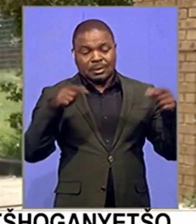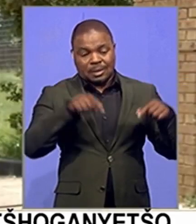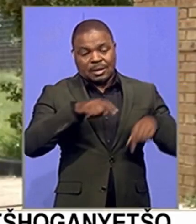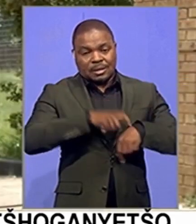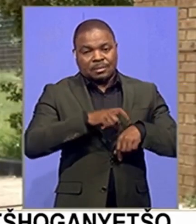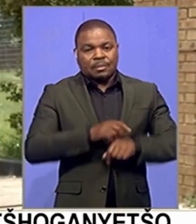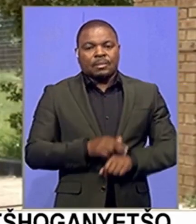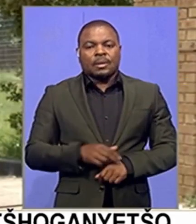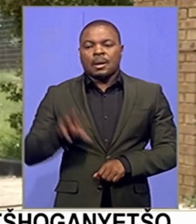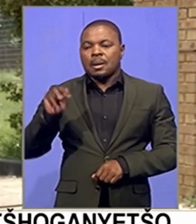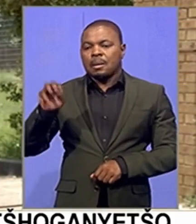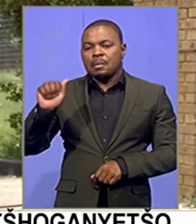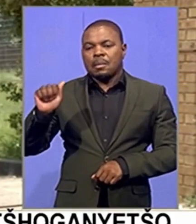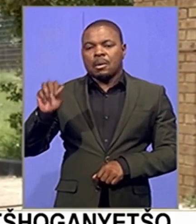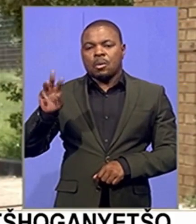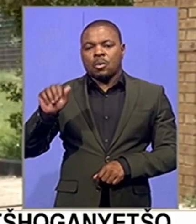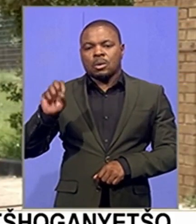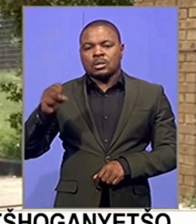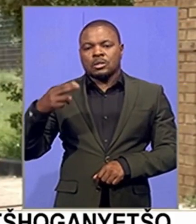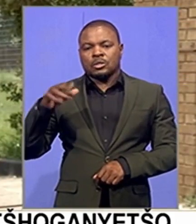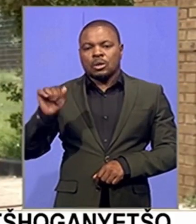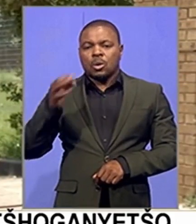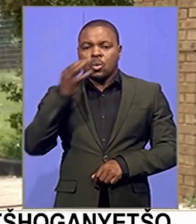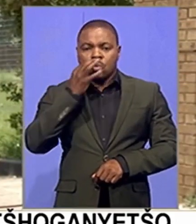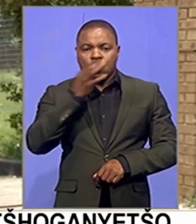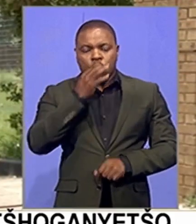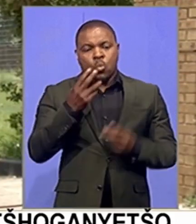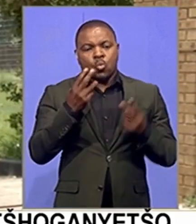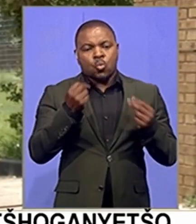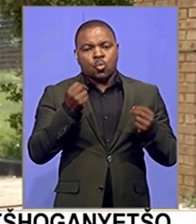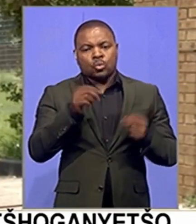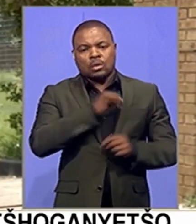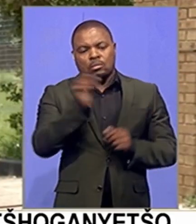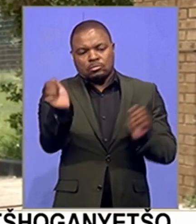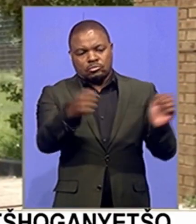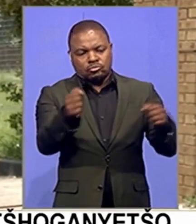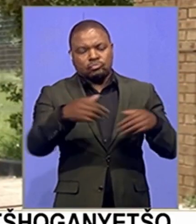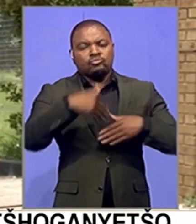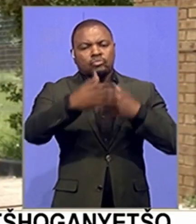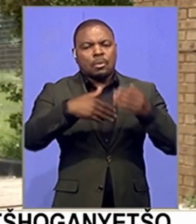Mawasha o re tshepedišo ya go thwala bašomi ba bangwe ba baswa ba tša thušo ya pele e šetše e thomile.